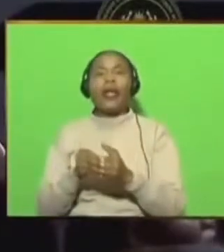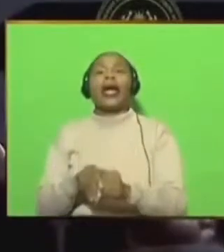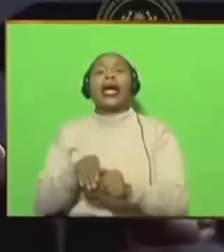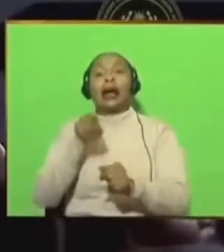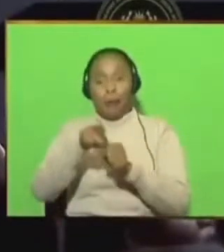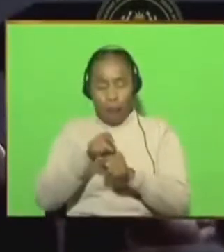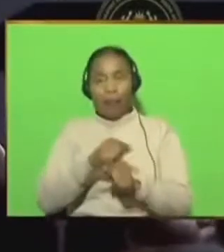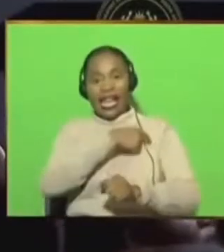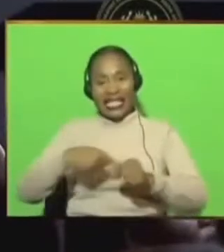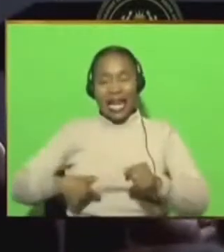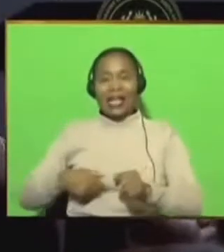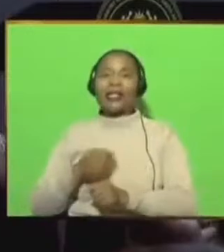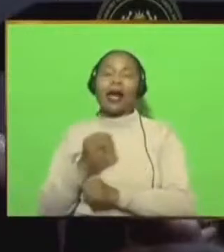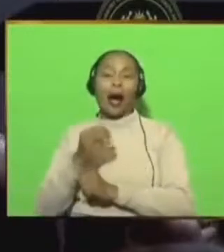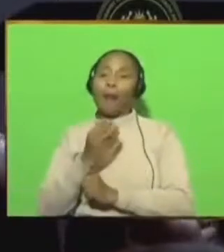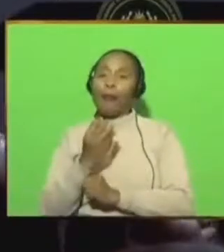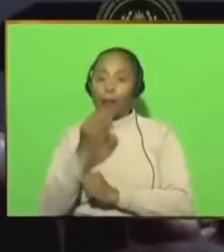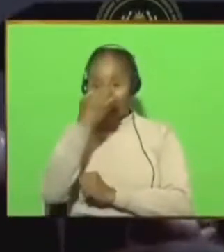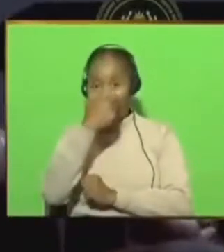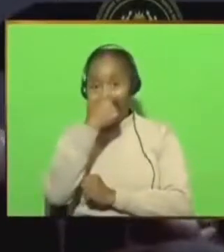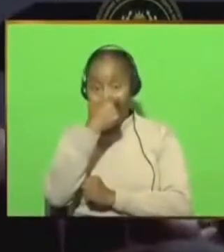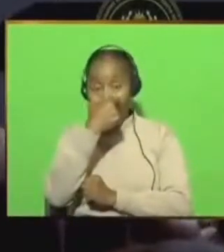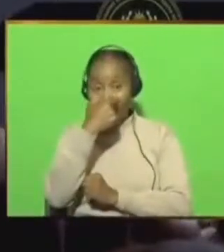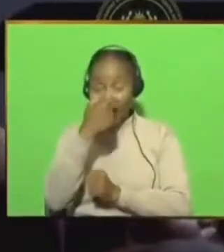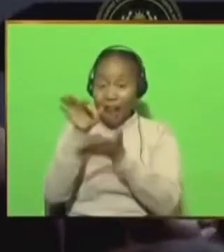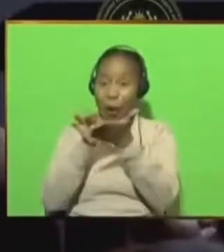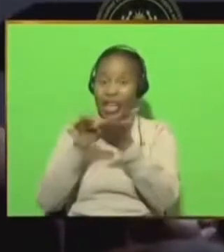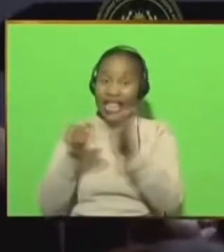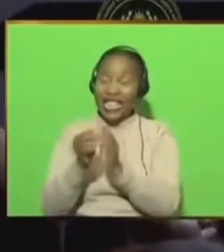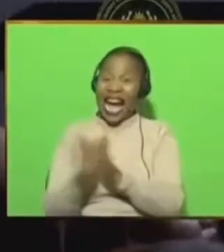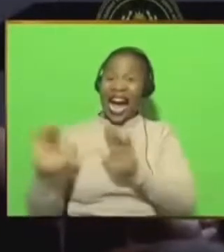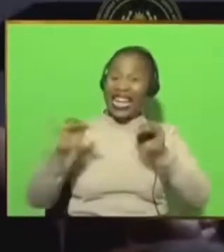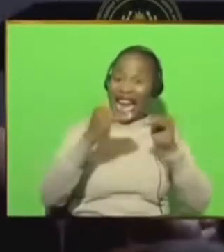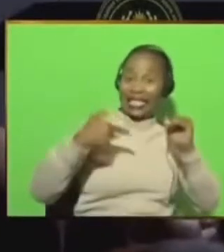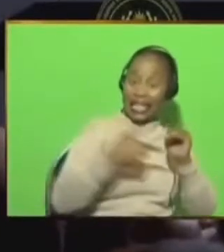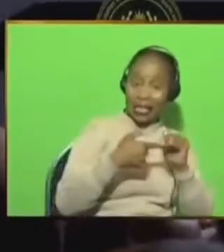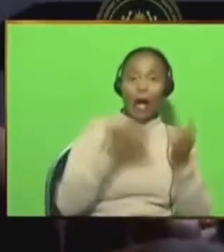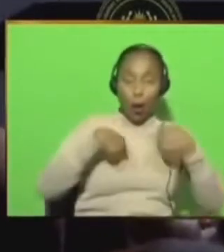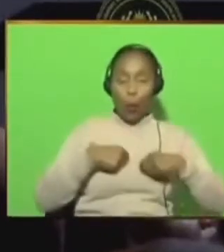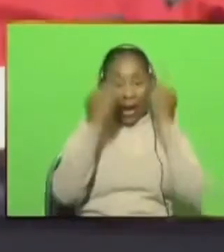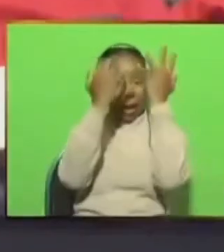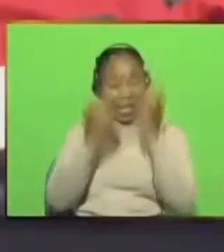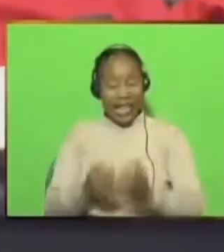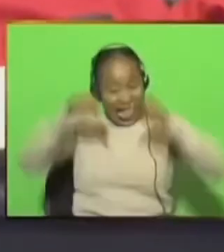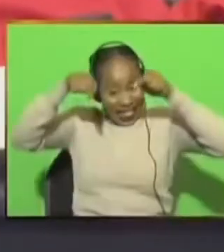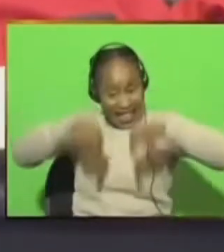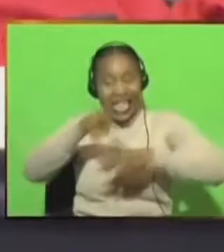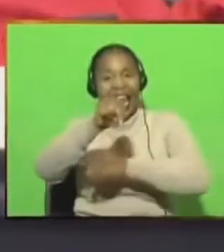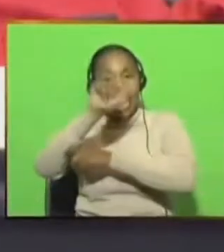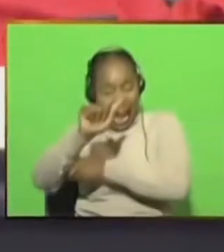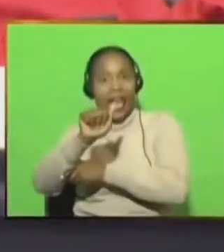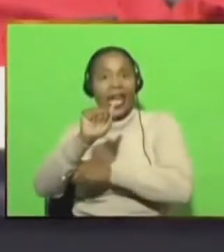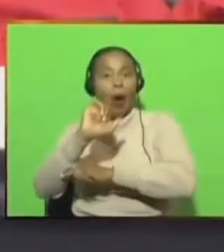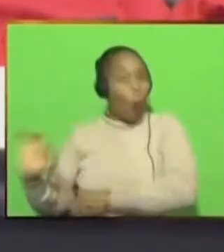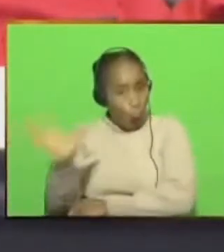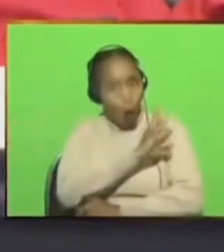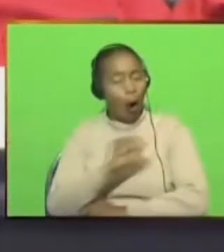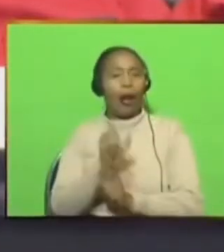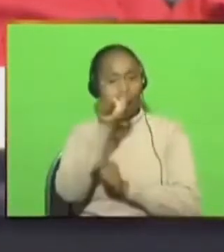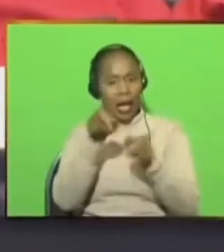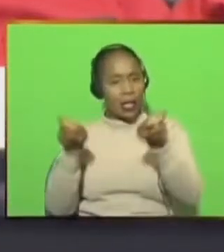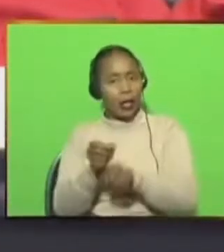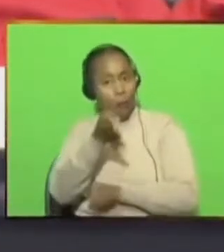in a secret ballot, we counted in the middle of this National Assembly chamber in front of everyone and observing